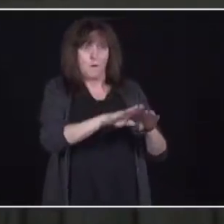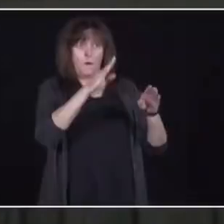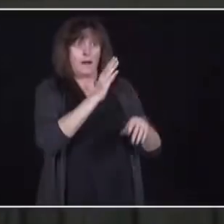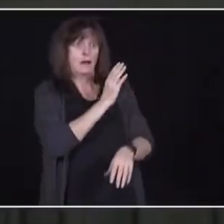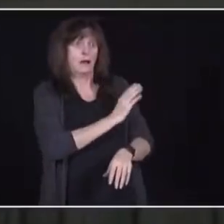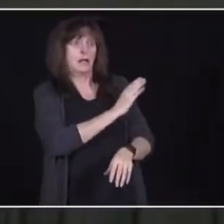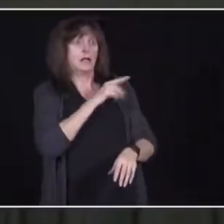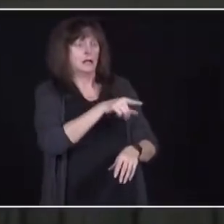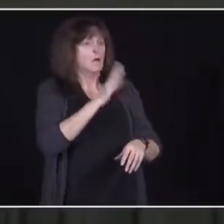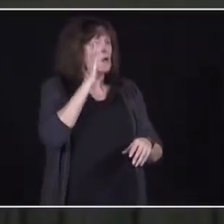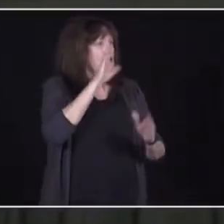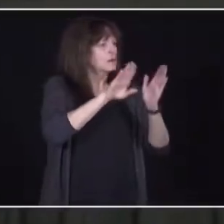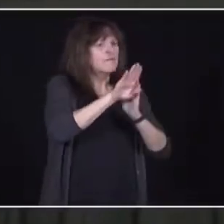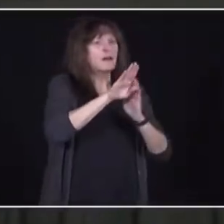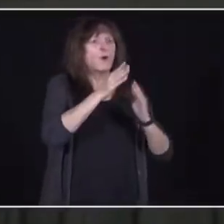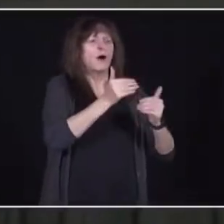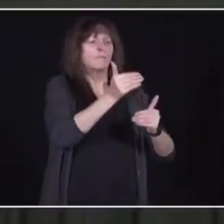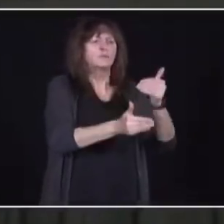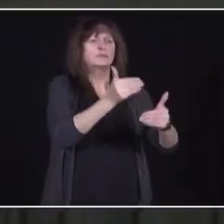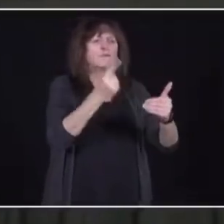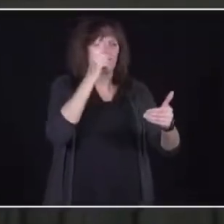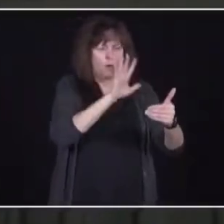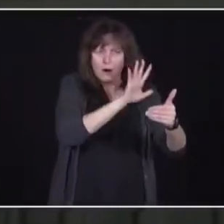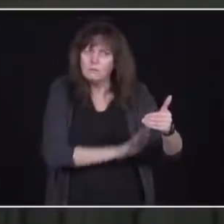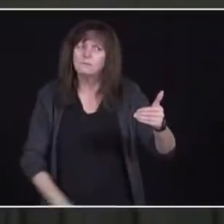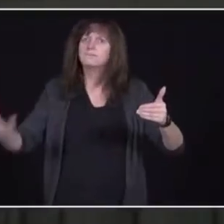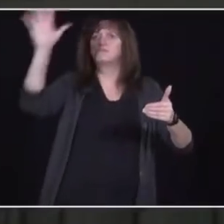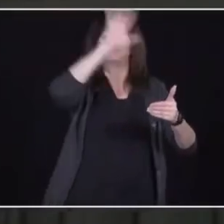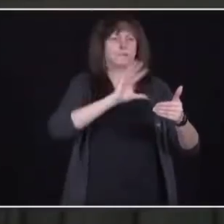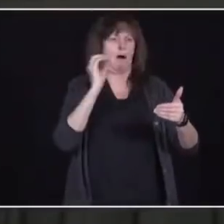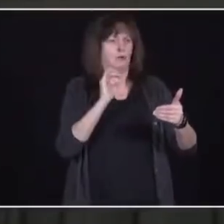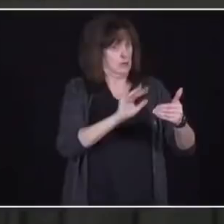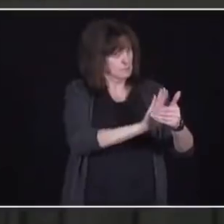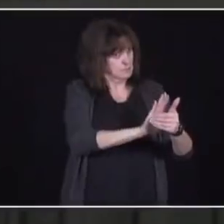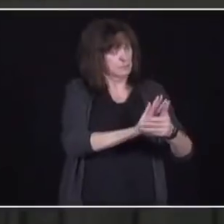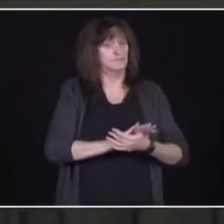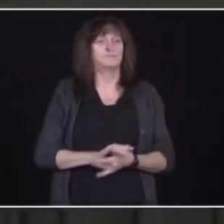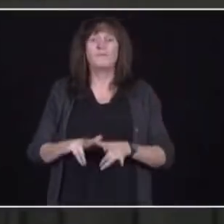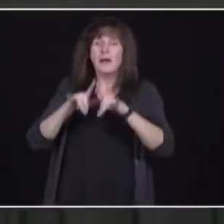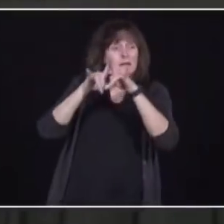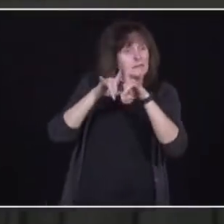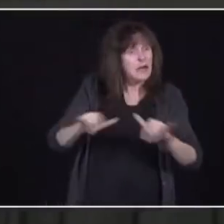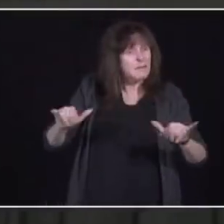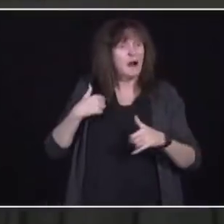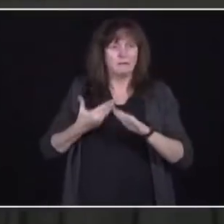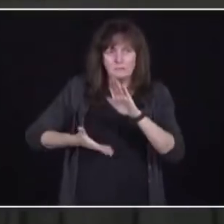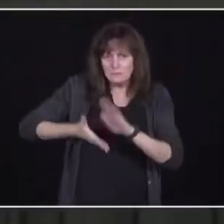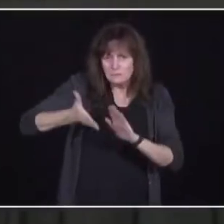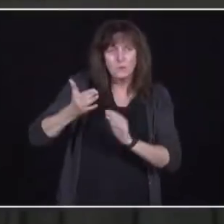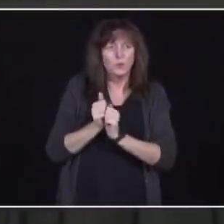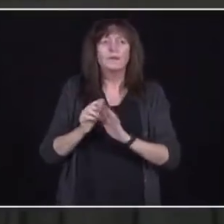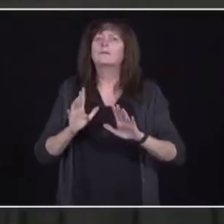hospitals to utilize around the rest of Ontario. And while we're doing that, we're running an operation called Operation Remote Immunity, where we are